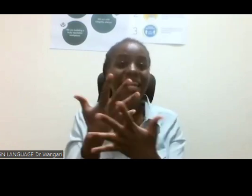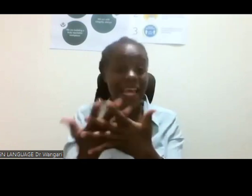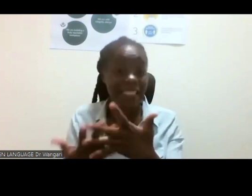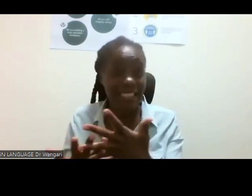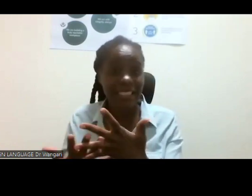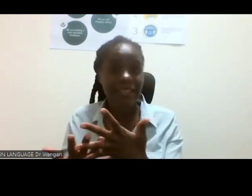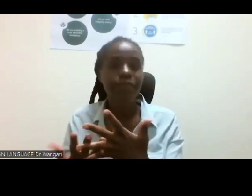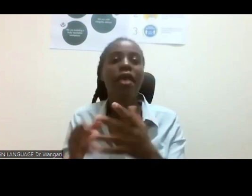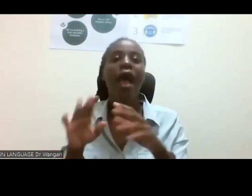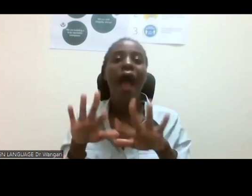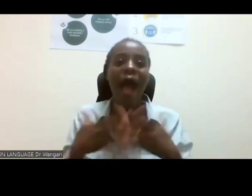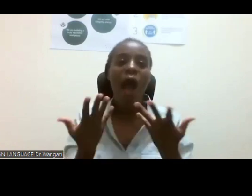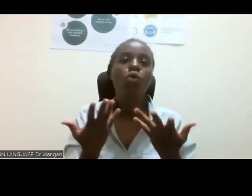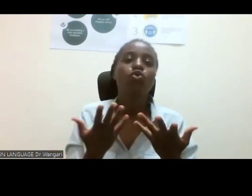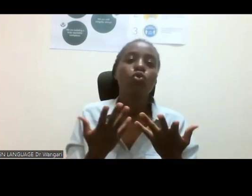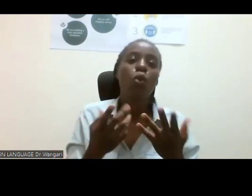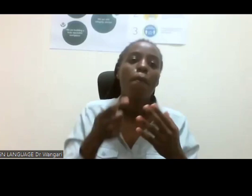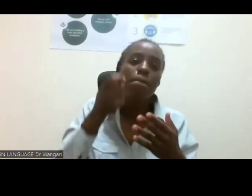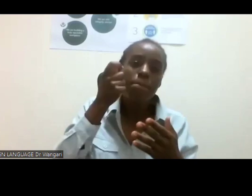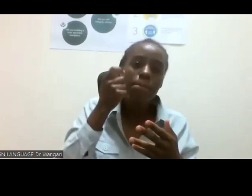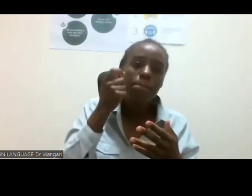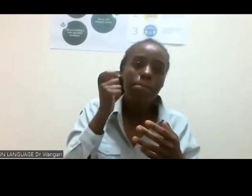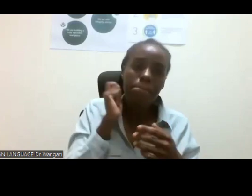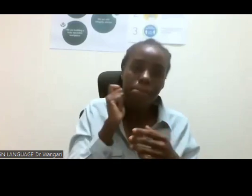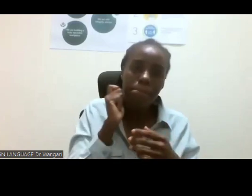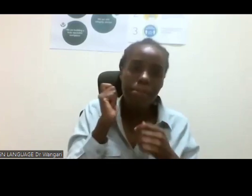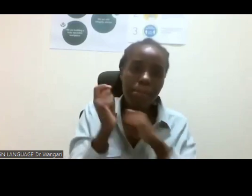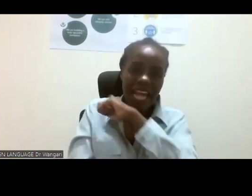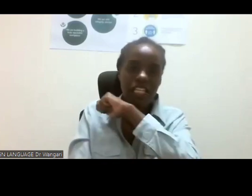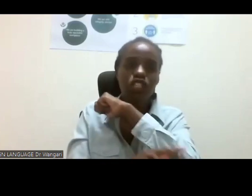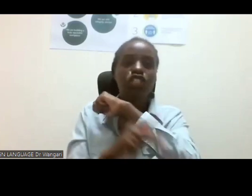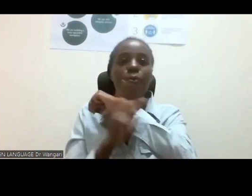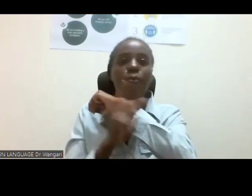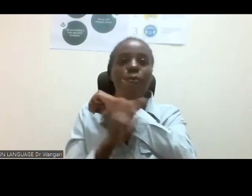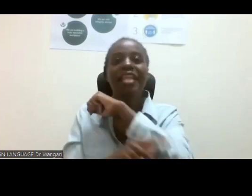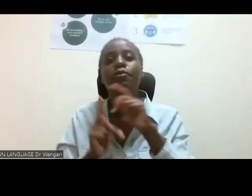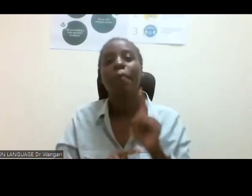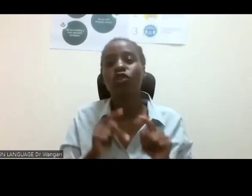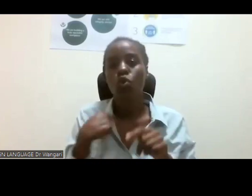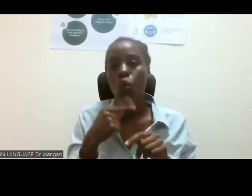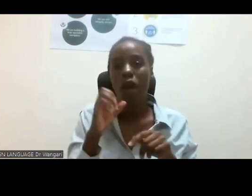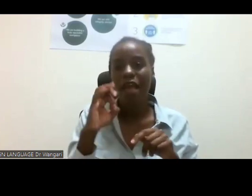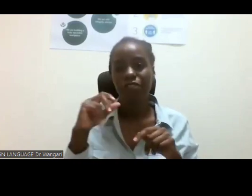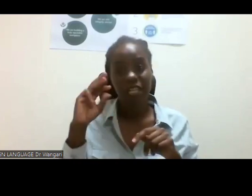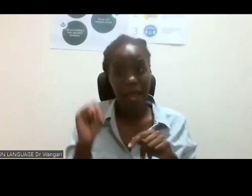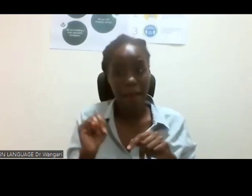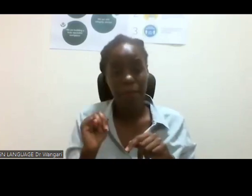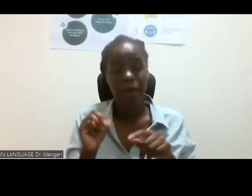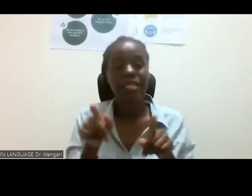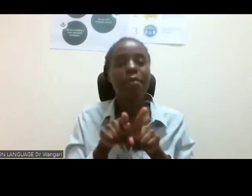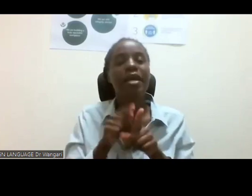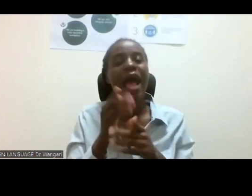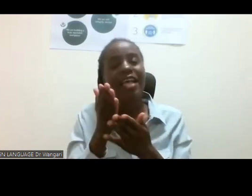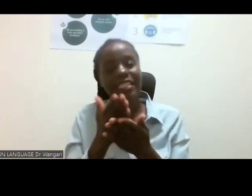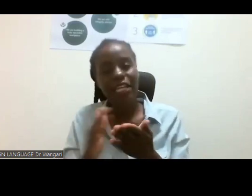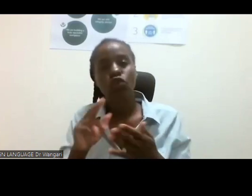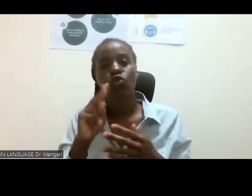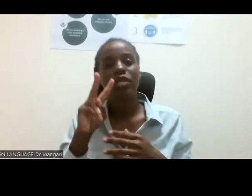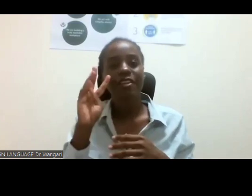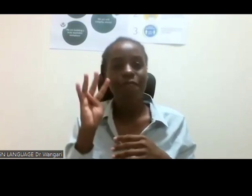code or commits a disgraceful conduct in a professional respect. Section 25 provides for disciplinary actions